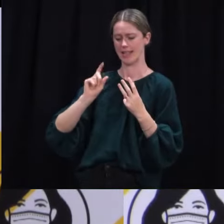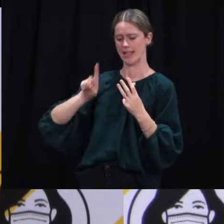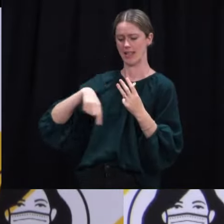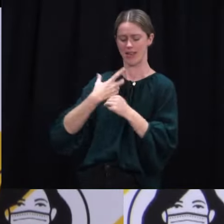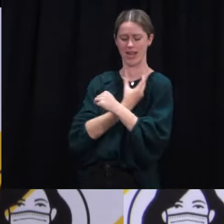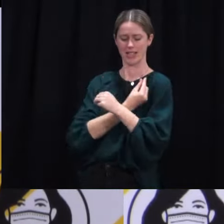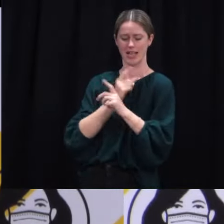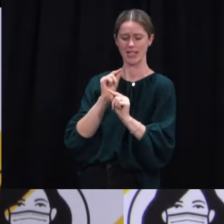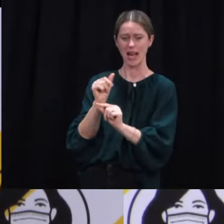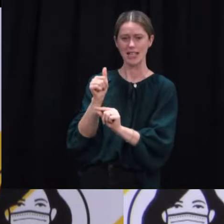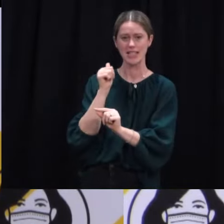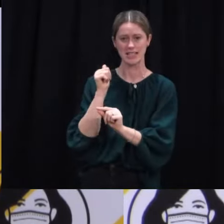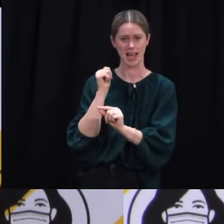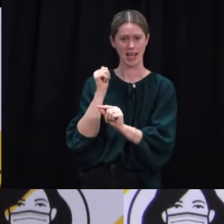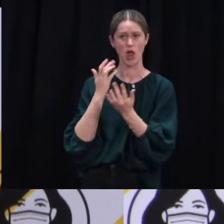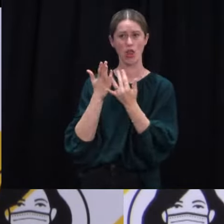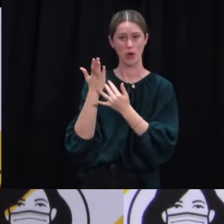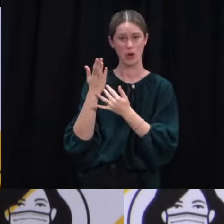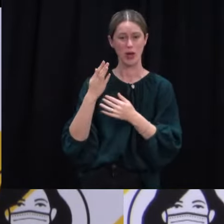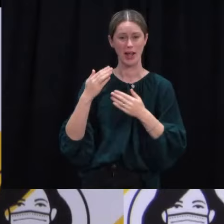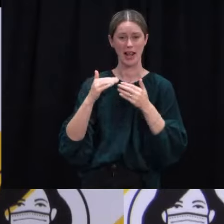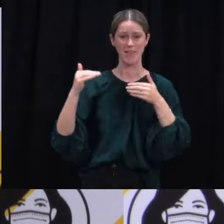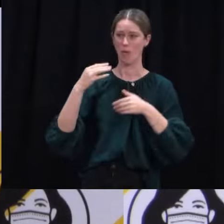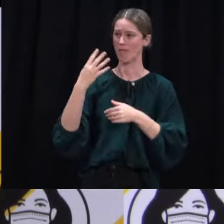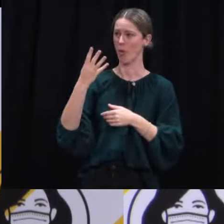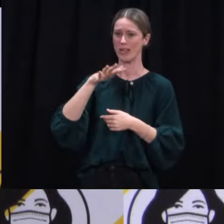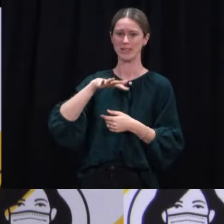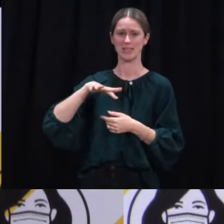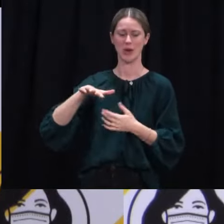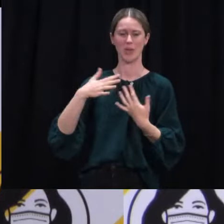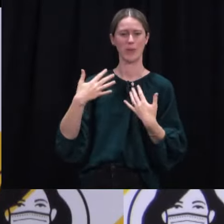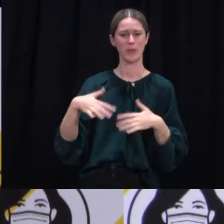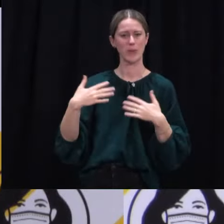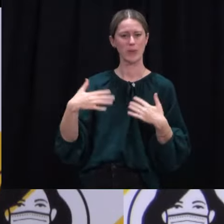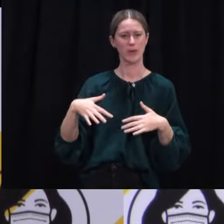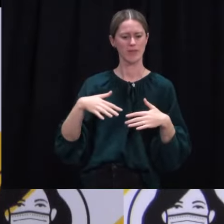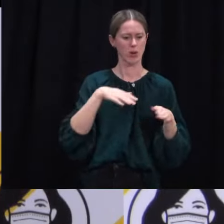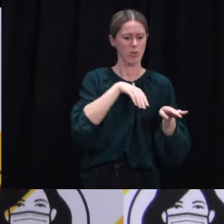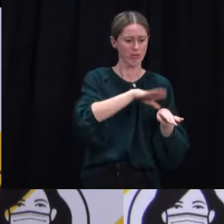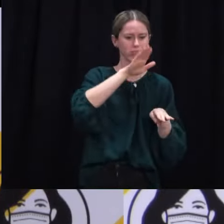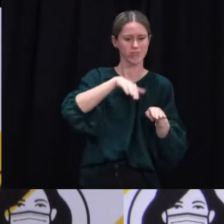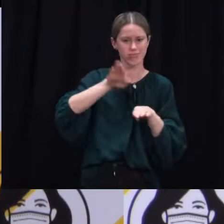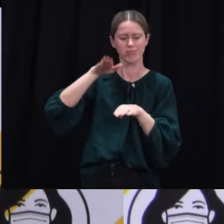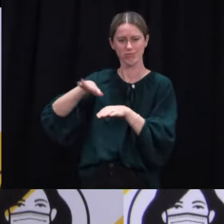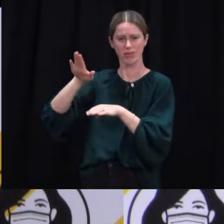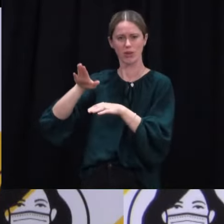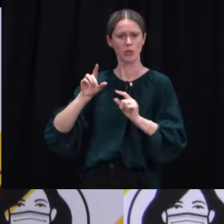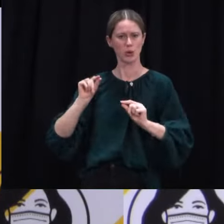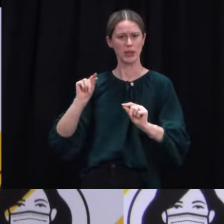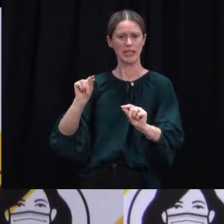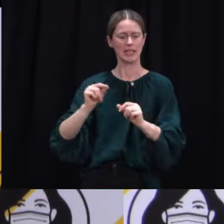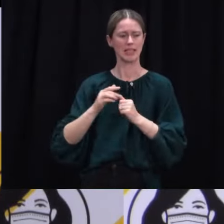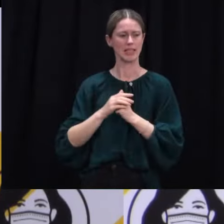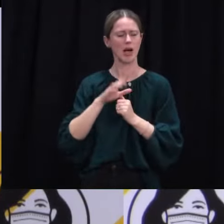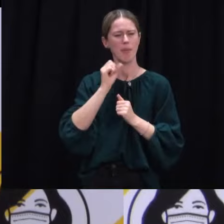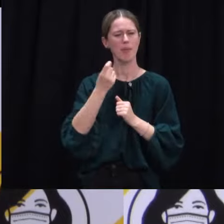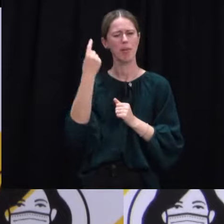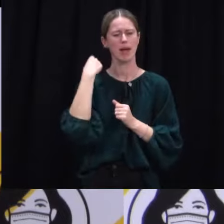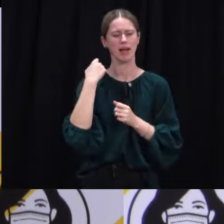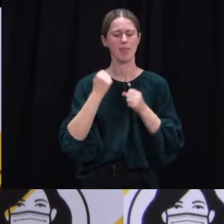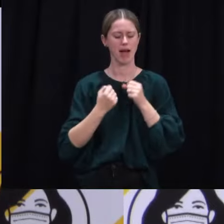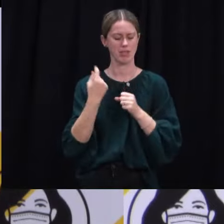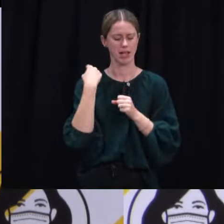delivered yesterday in an alert level 4 situation, and one of the largest number, remembering back in March last